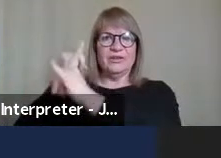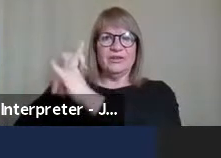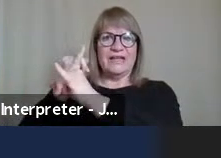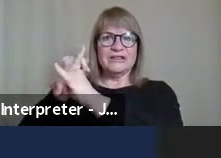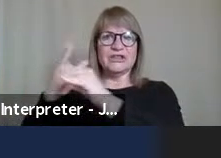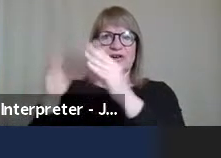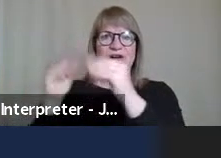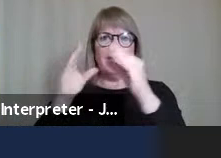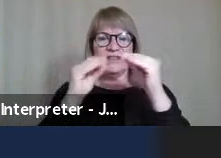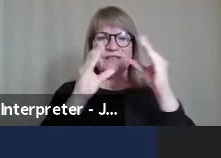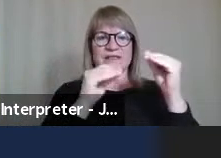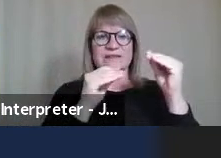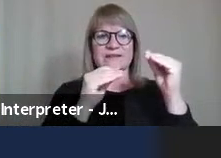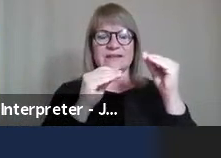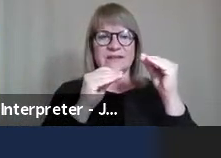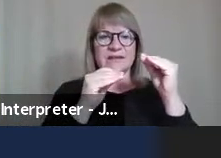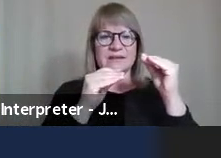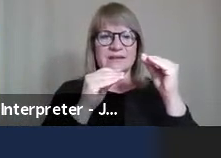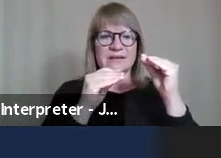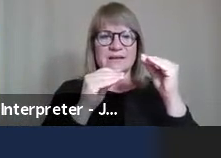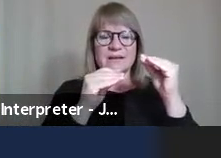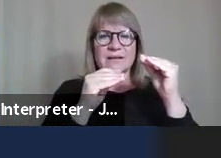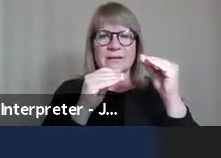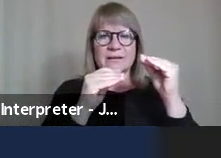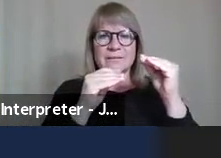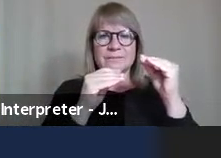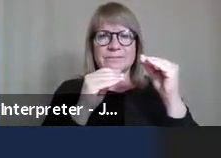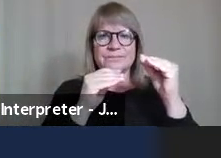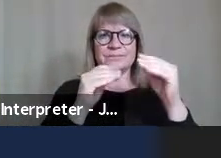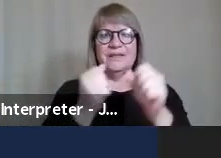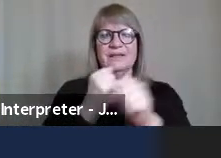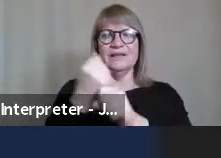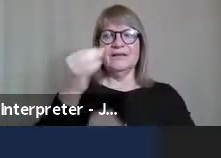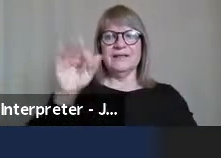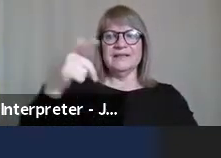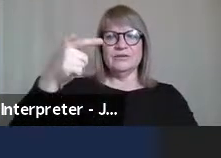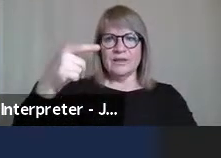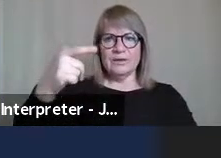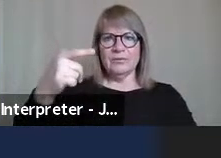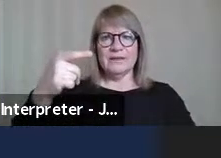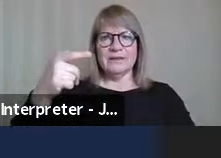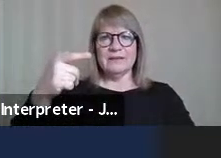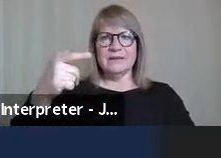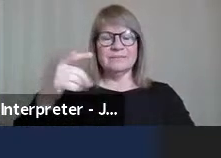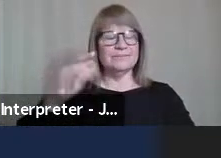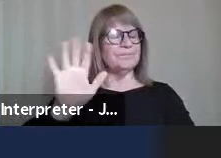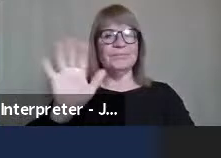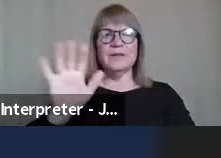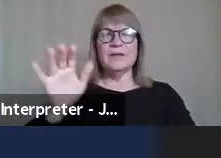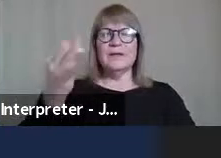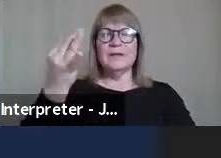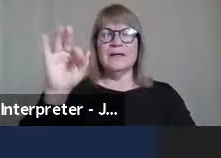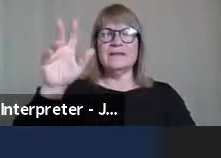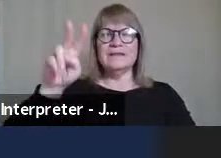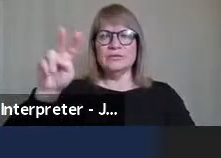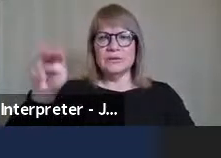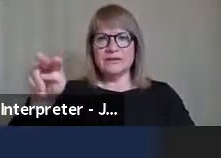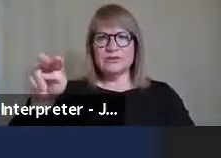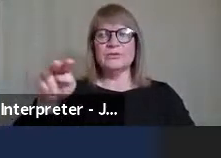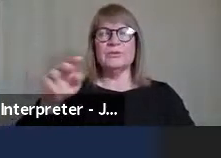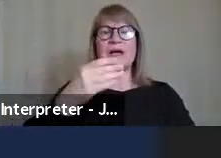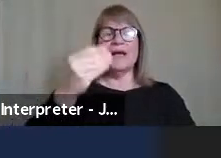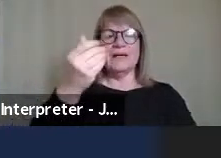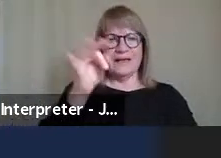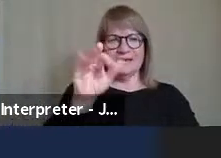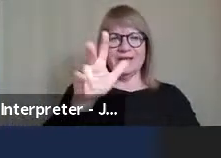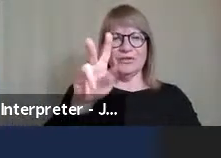conferences international eugenics conferences uh 1921 and 1930 or 1922 1932 i believe